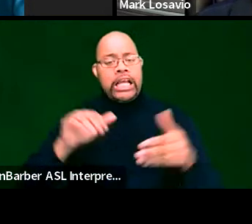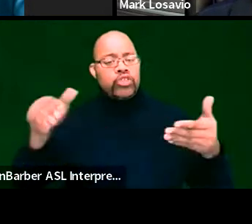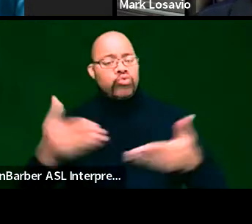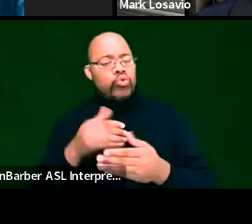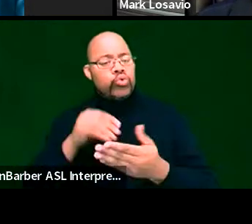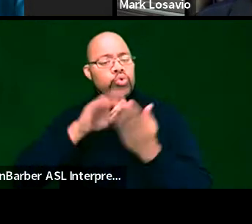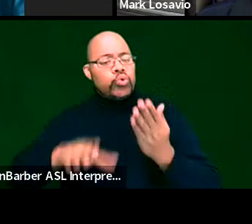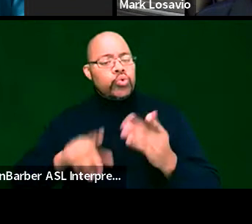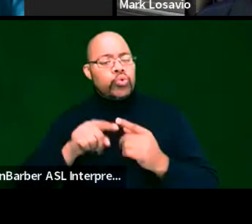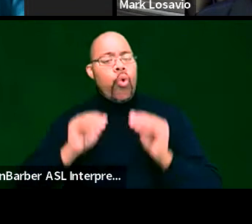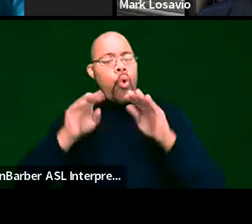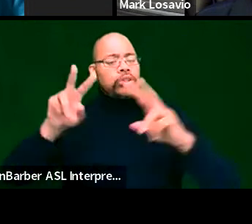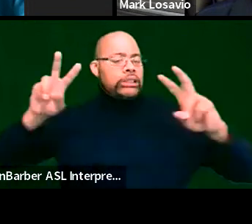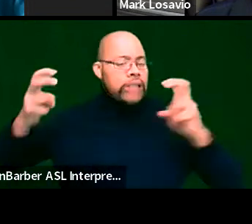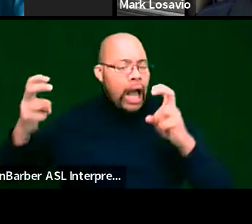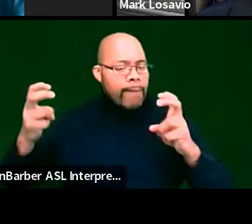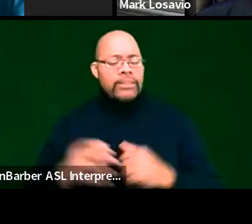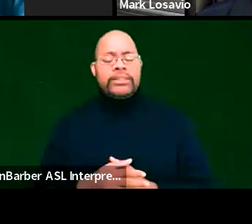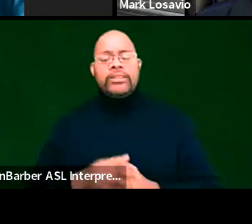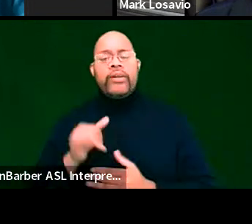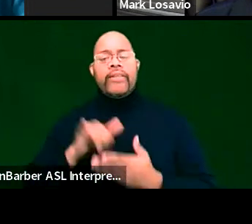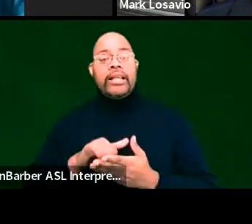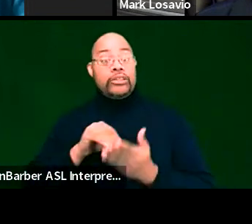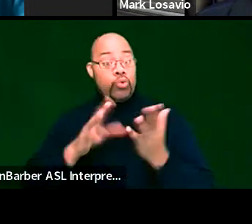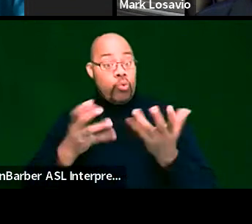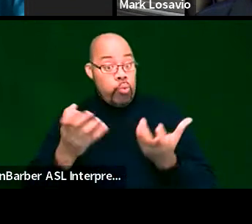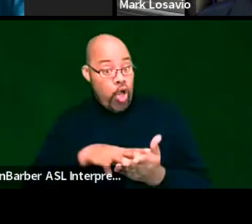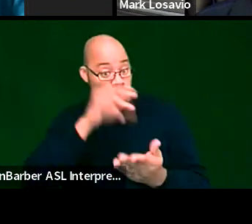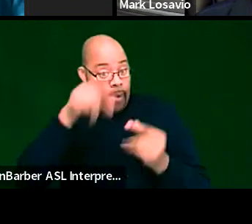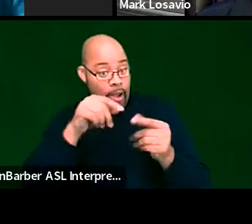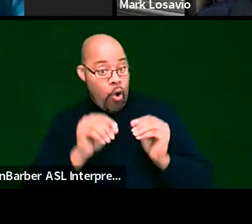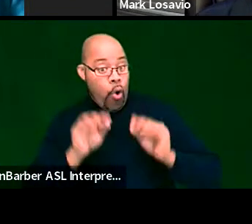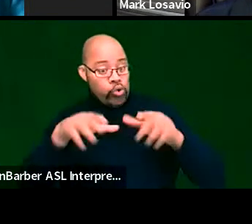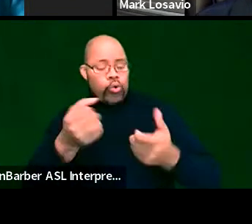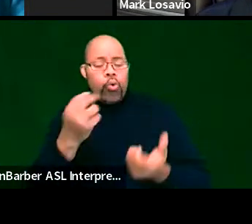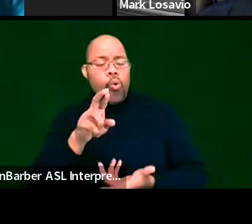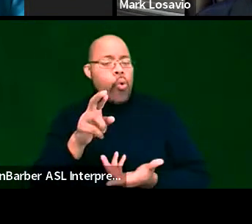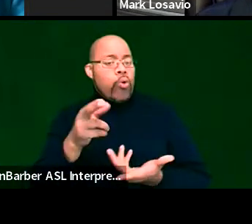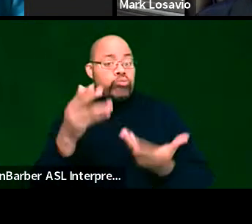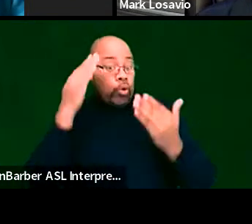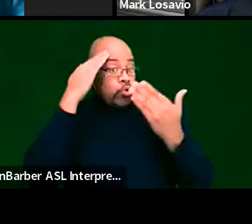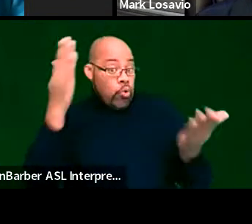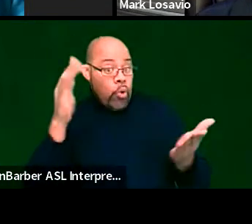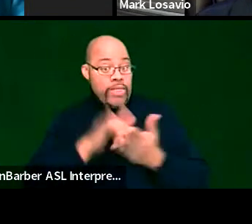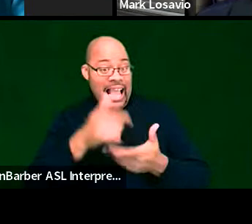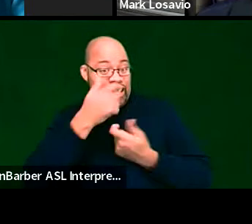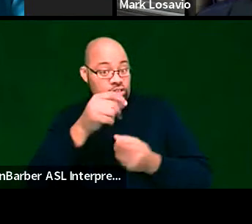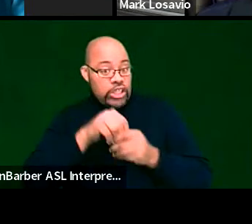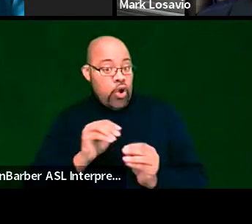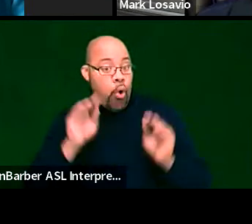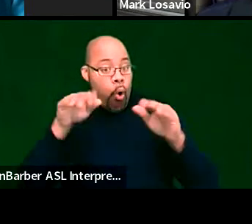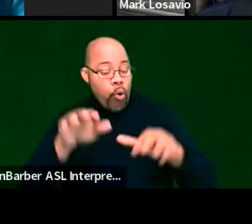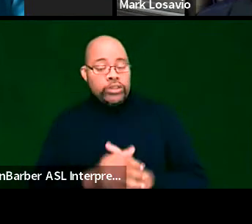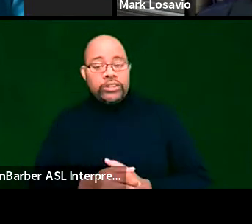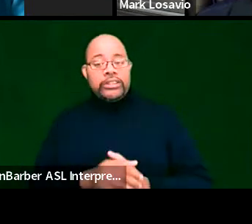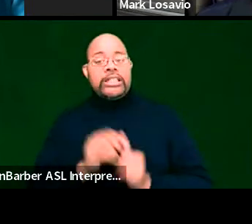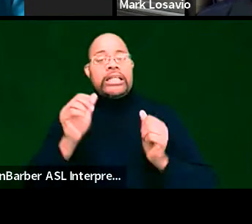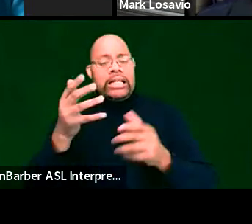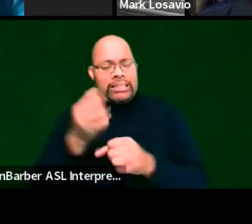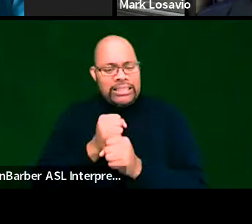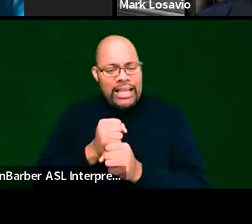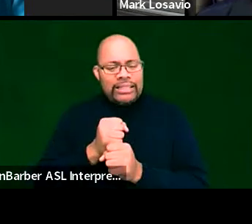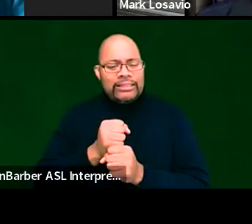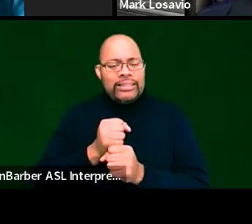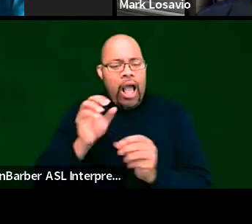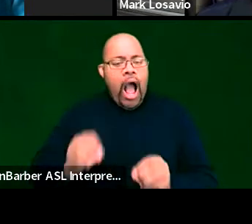their students to ocean topics. And so if students want to learn about the ocean, or if they even don't know that they're interested in learning about the ocean, they get